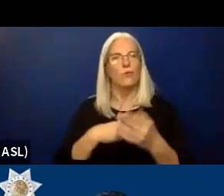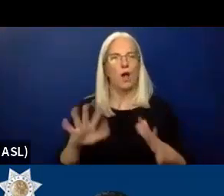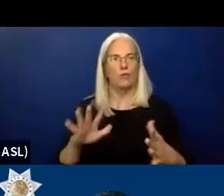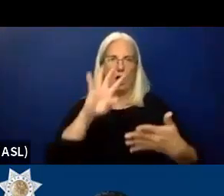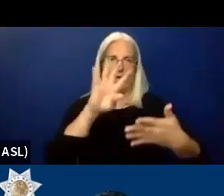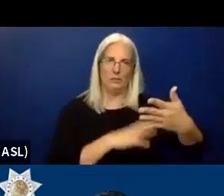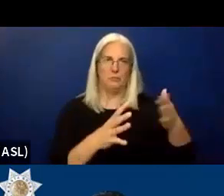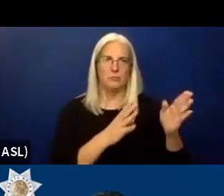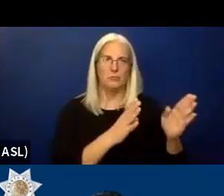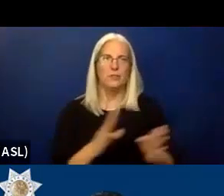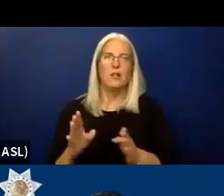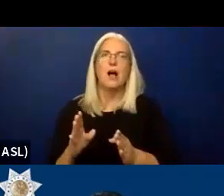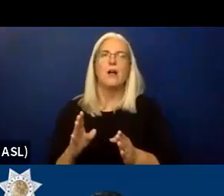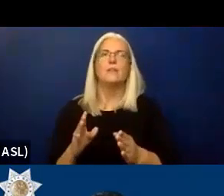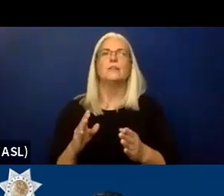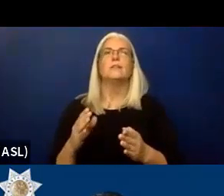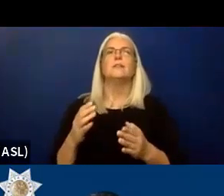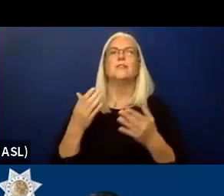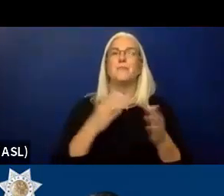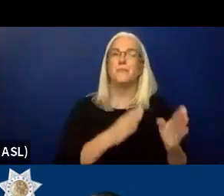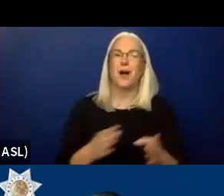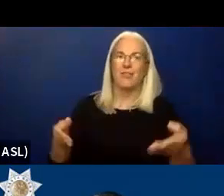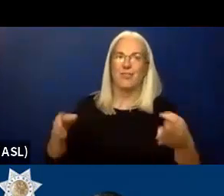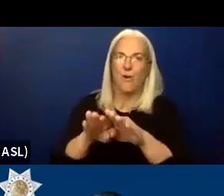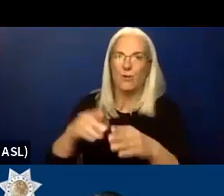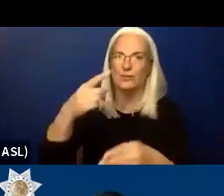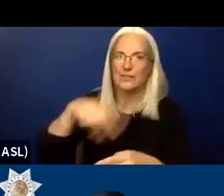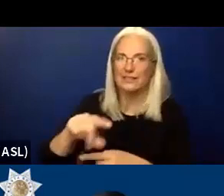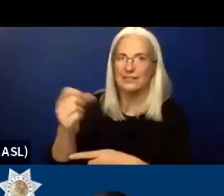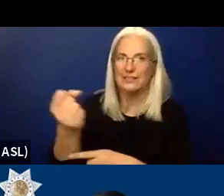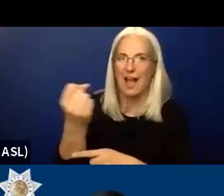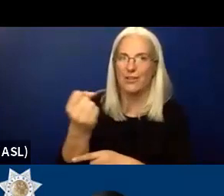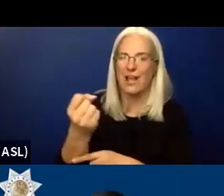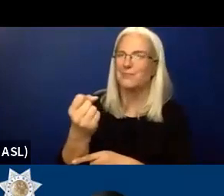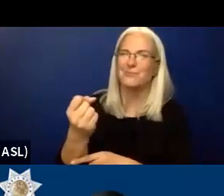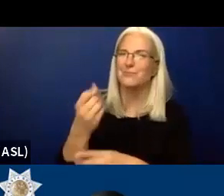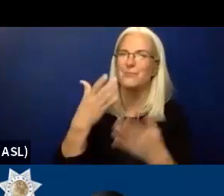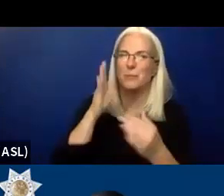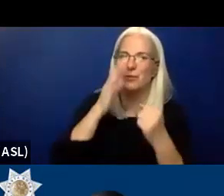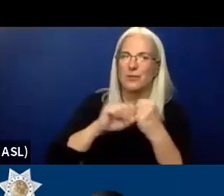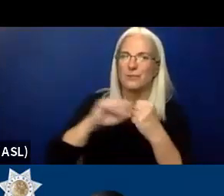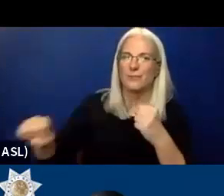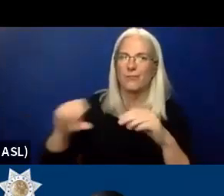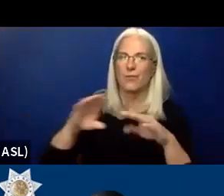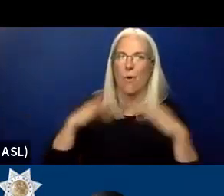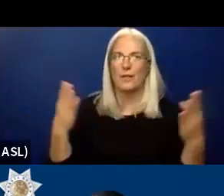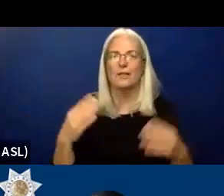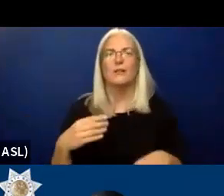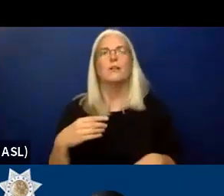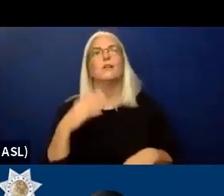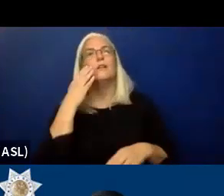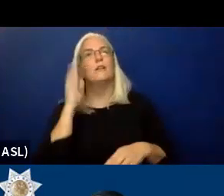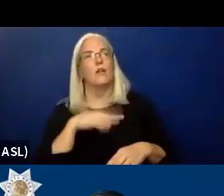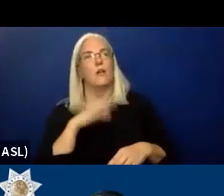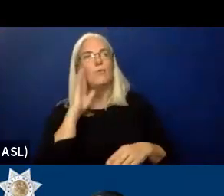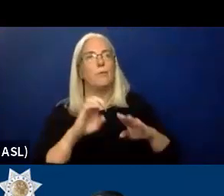Great. Thank you for clarifying. Yes. Yeah. I'd like to also confirm it's going to be open October 5th from 1 o'clock to 7 p.m. and then from October